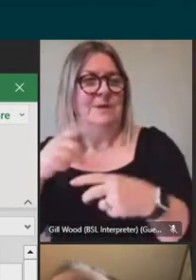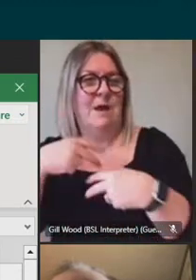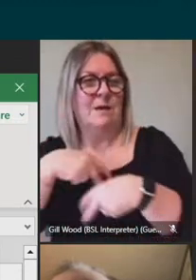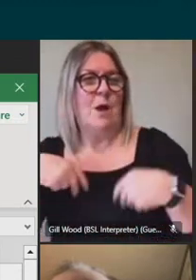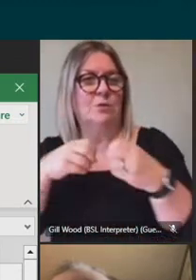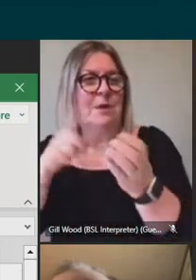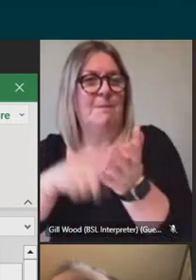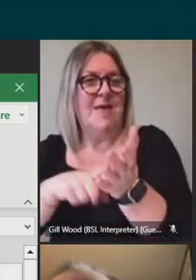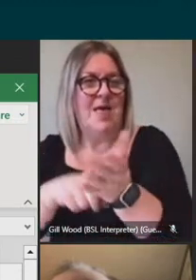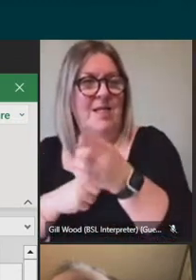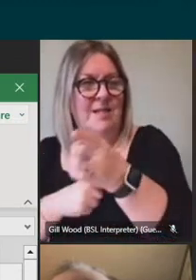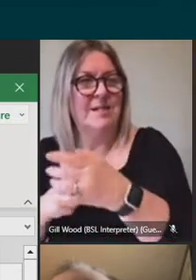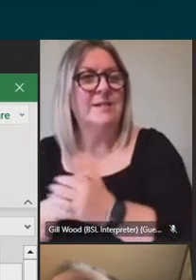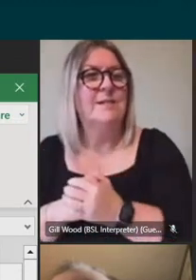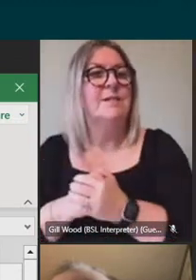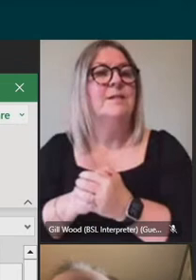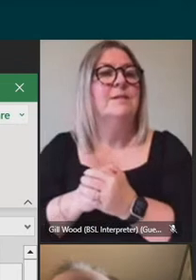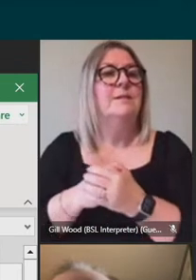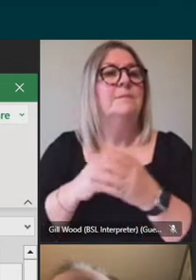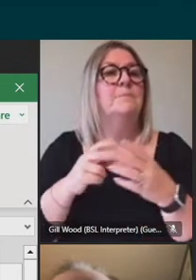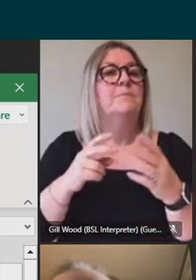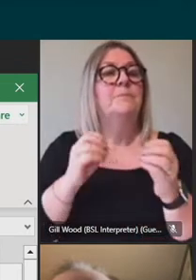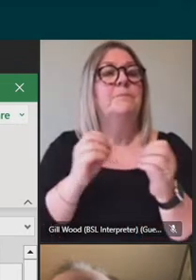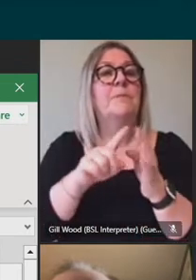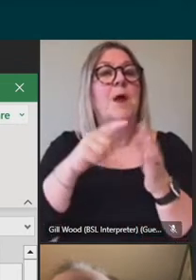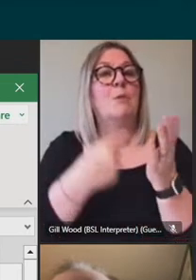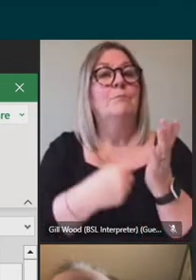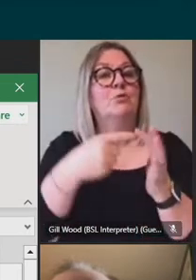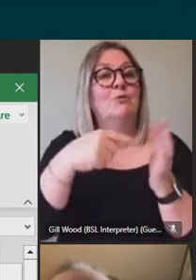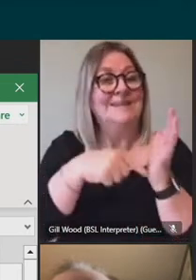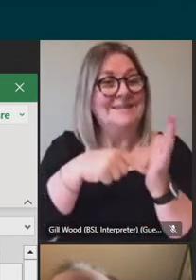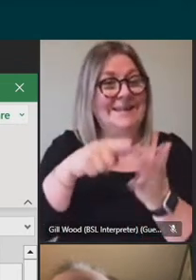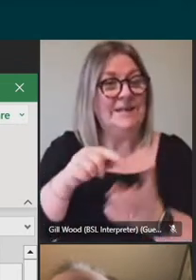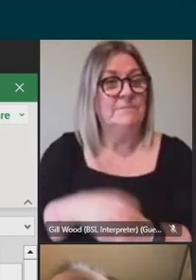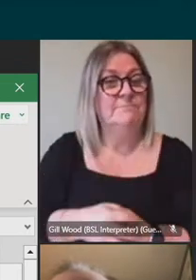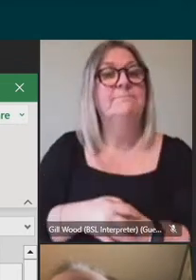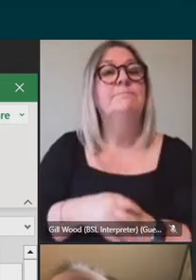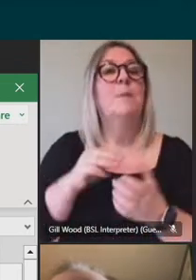Councillor Barretti. Motion.